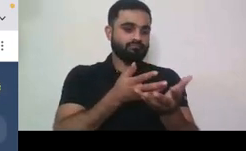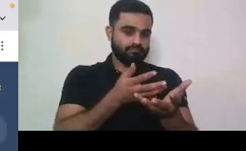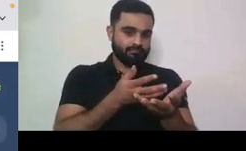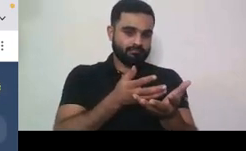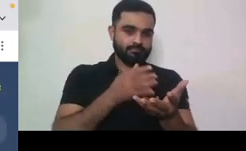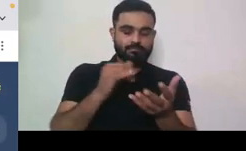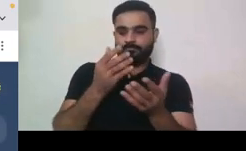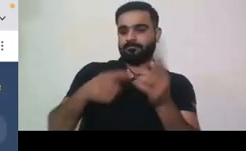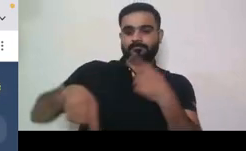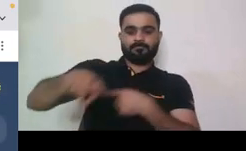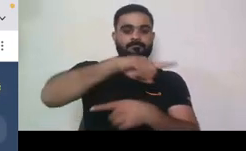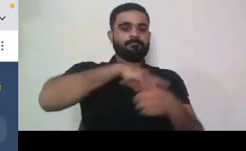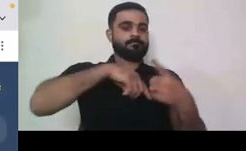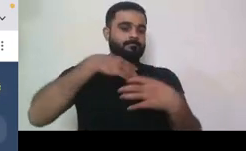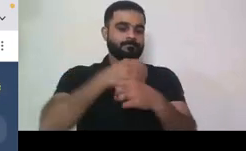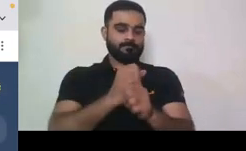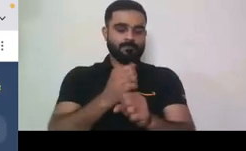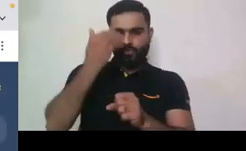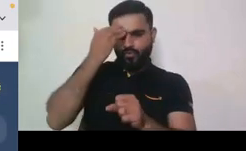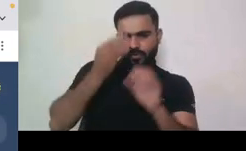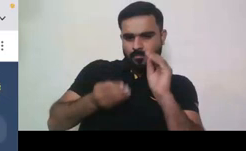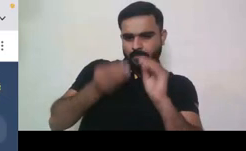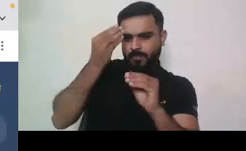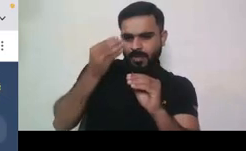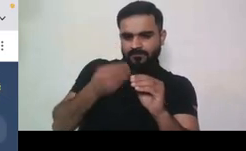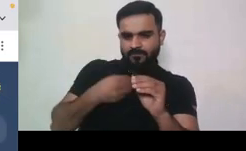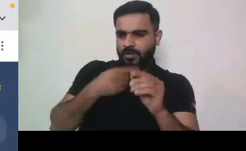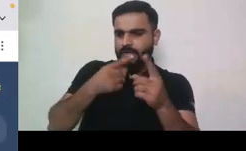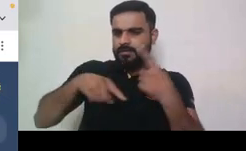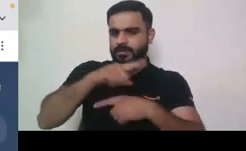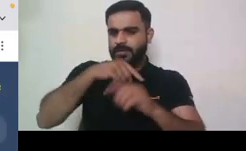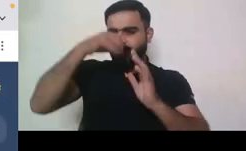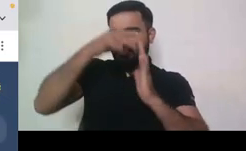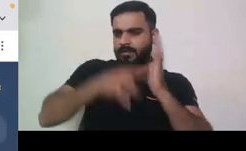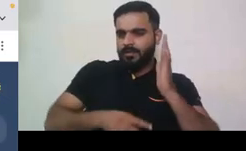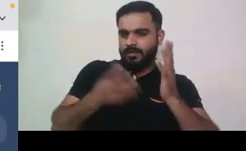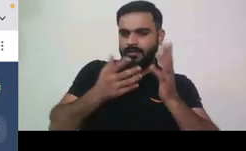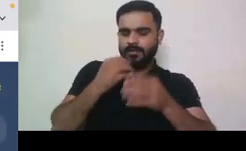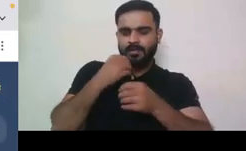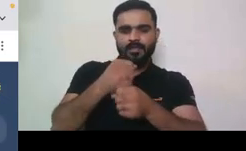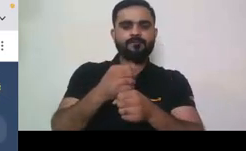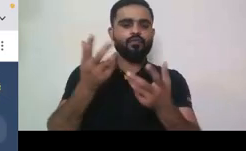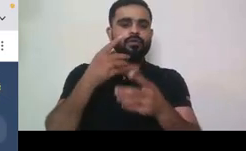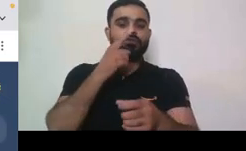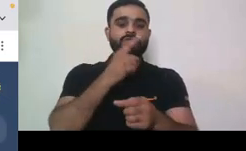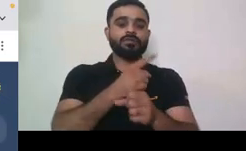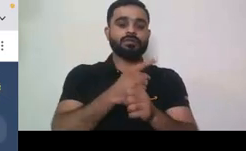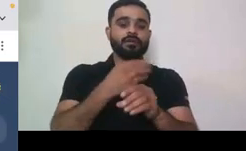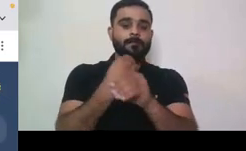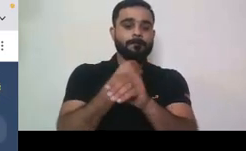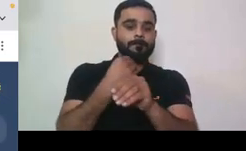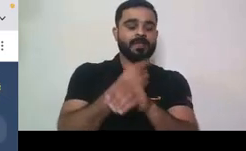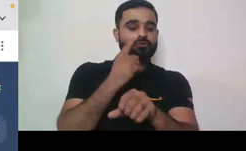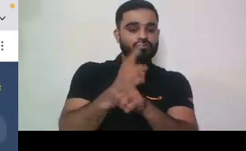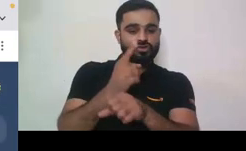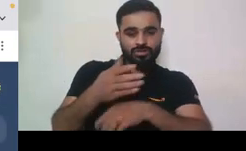Gift circles. I will like to know more about gift circle as well. Peer teaching. Discuss